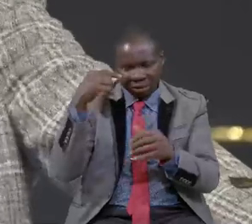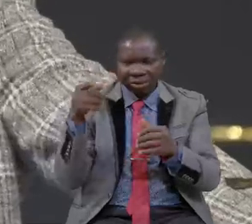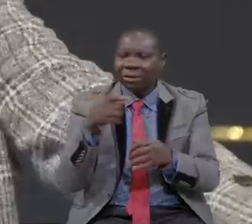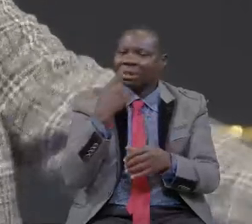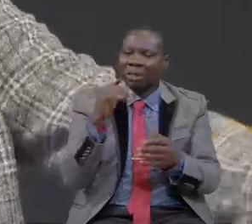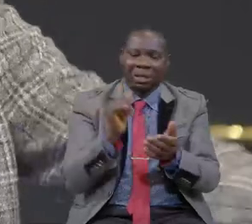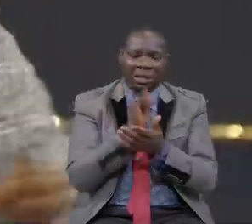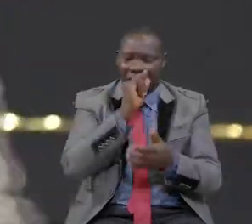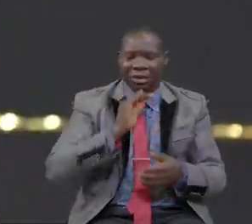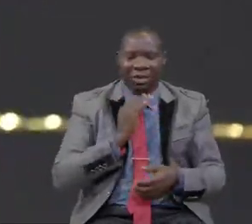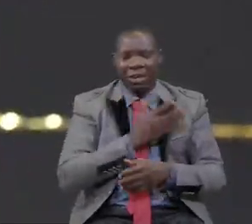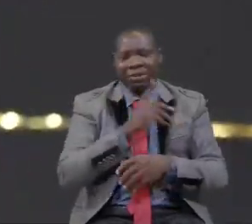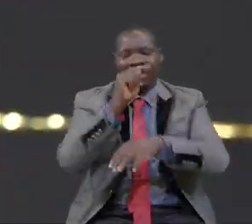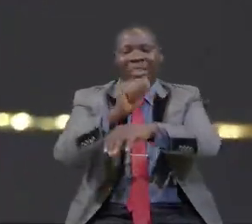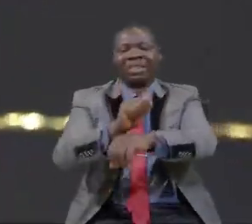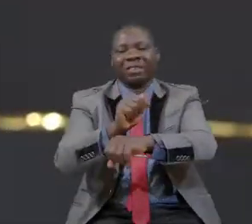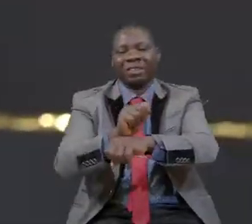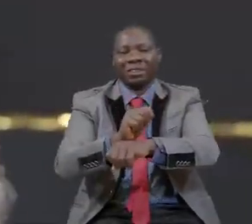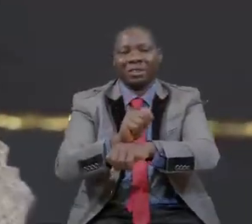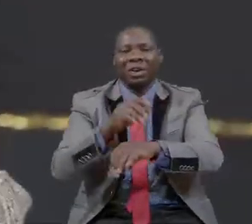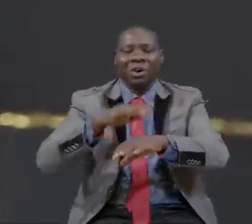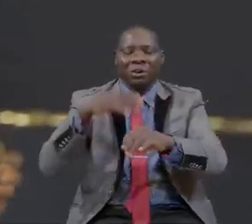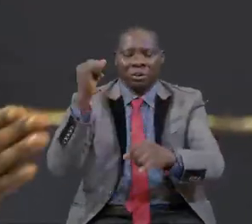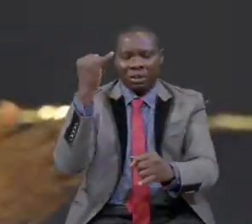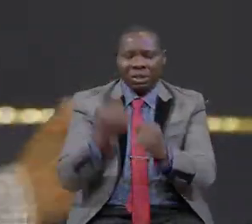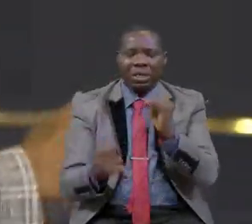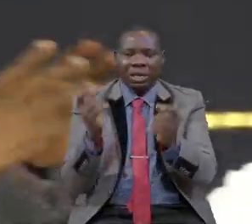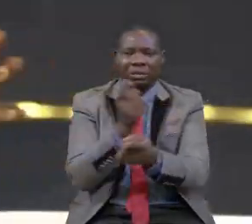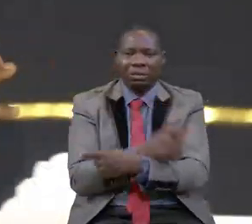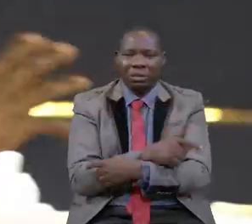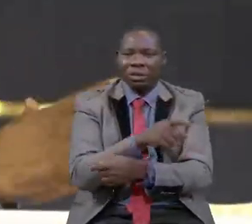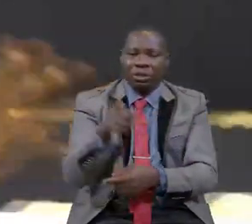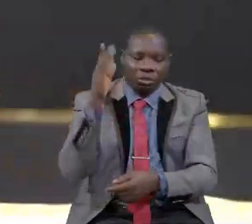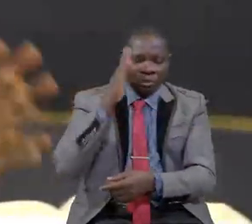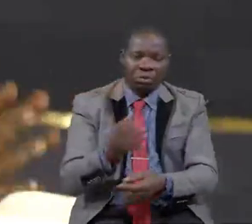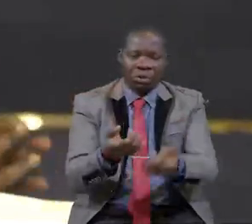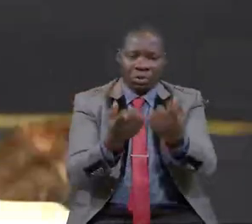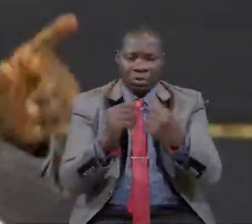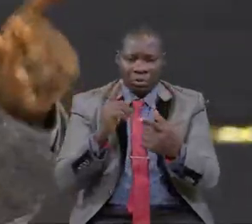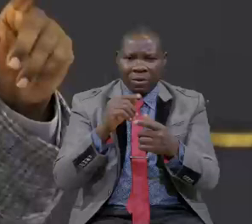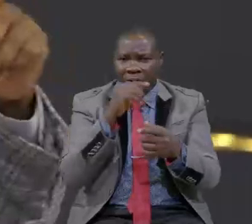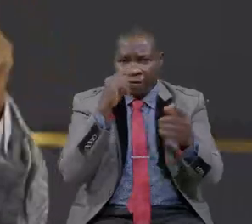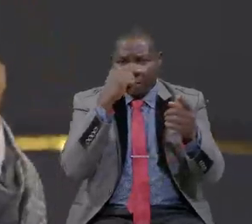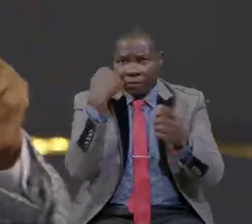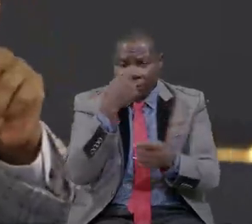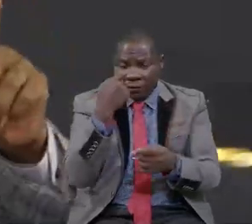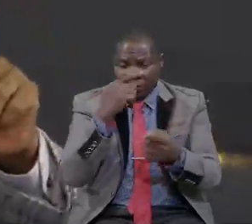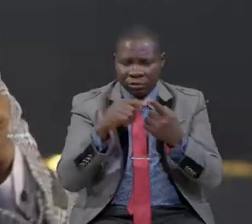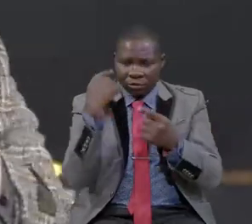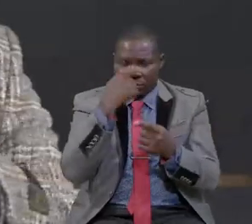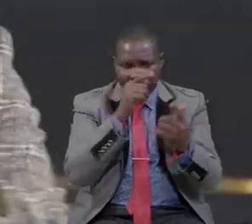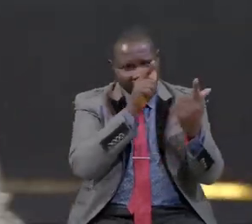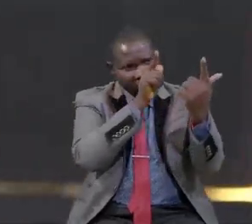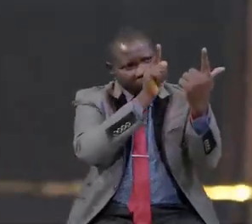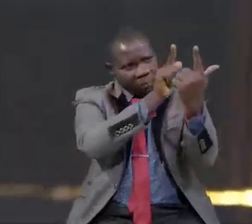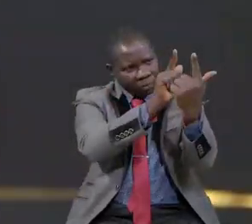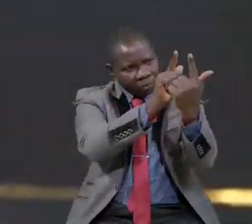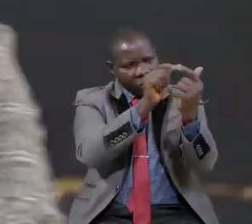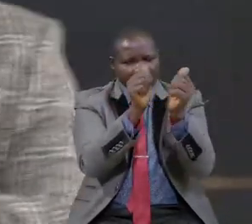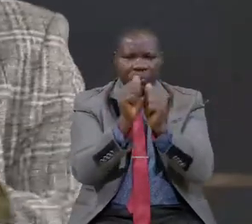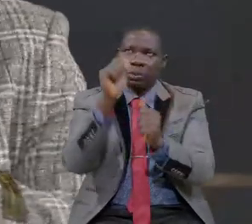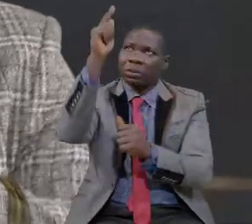our tradition, on the final day you will come face to face with God. And it is sure, no